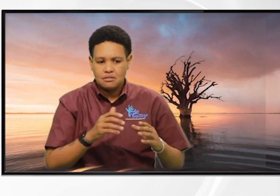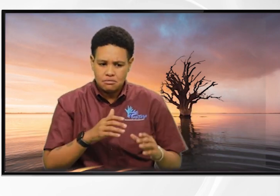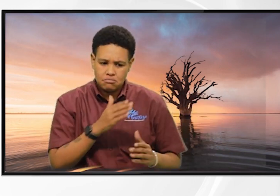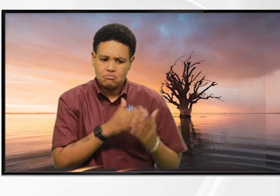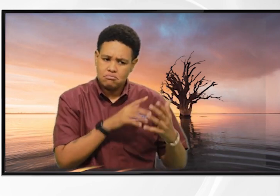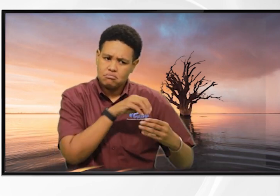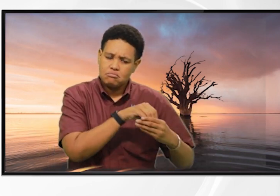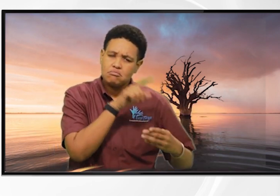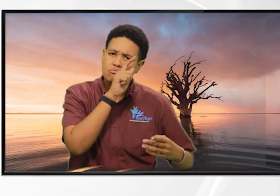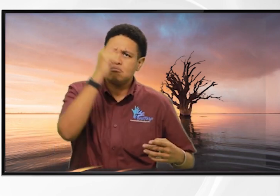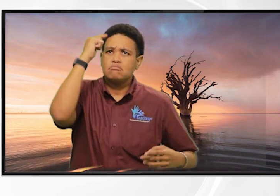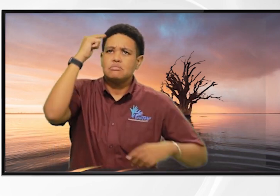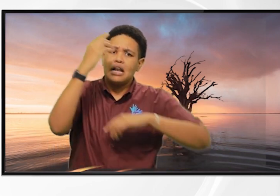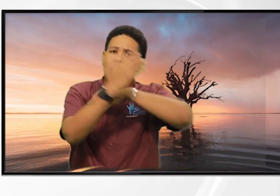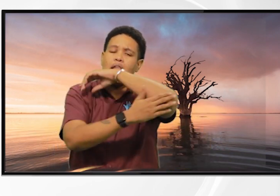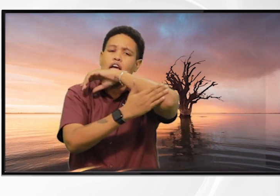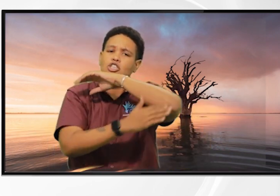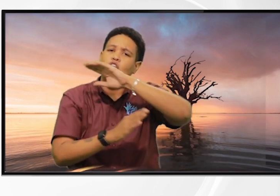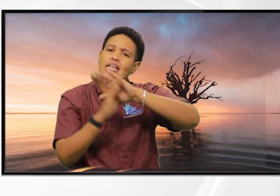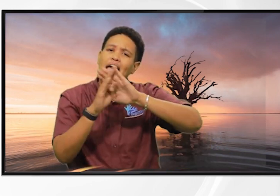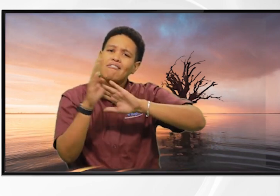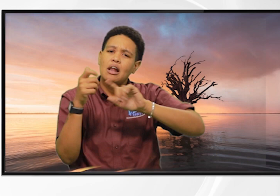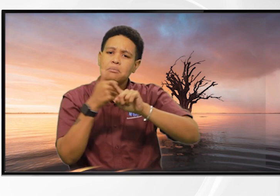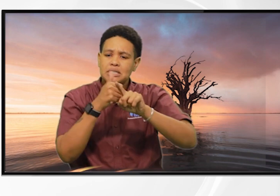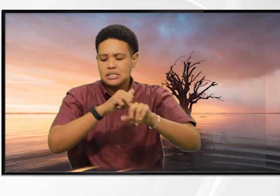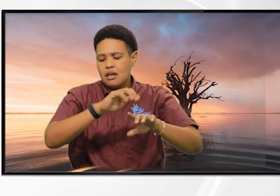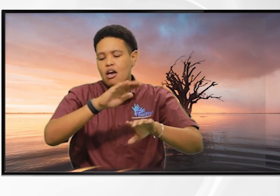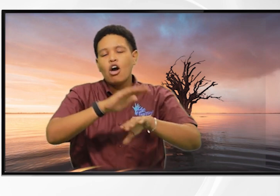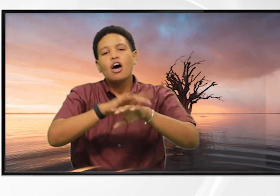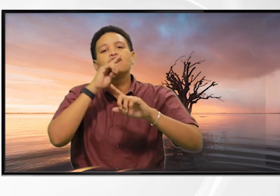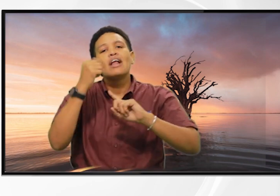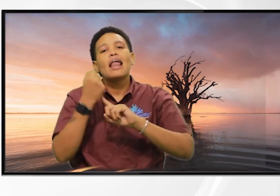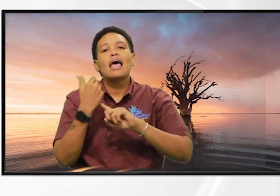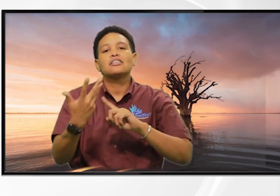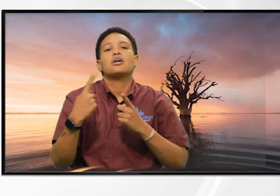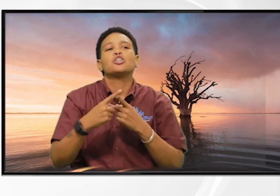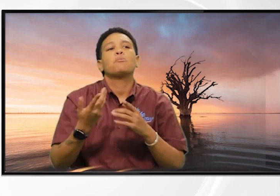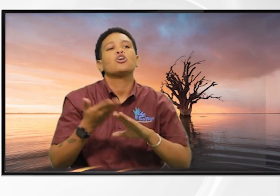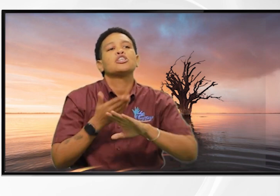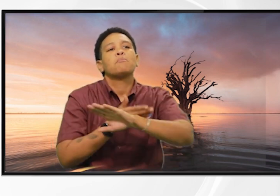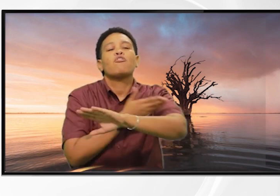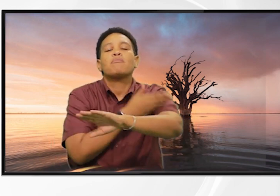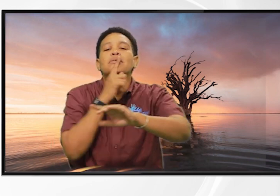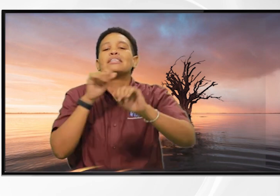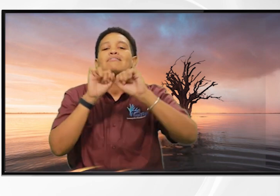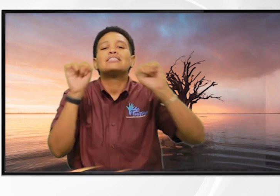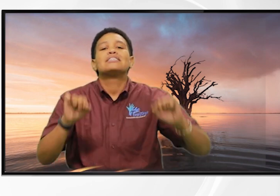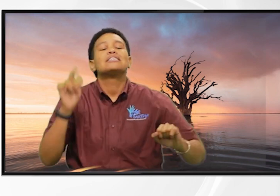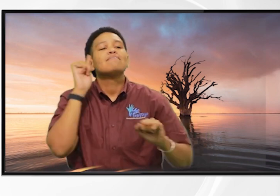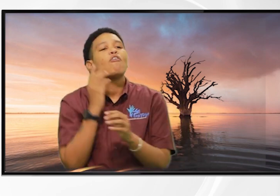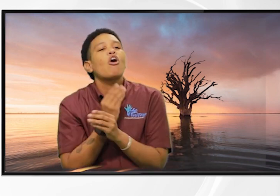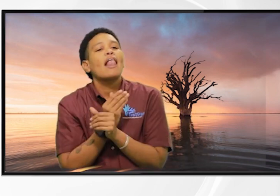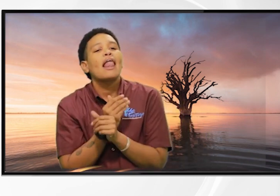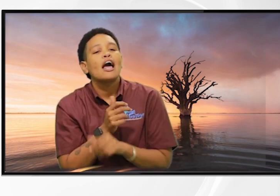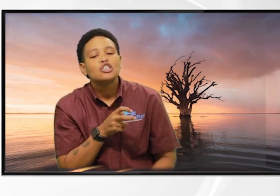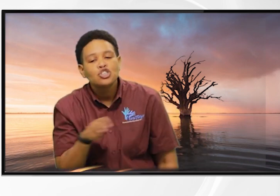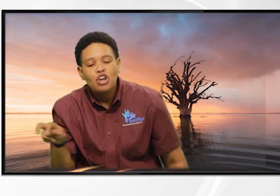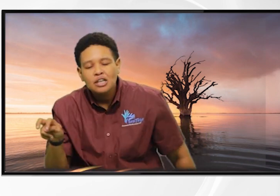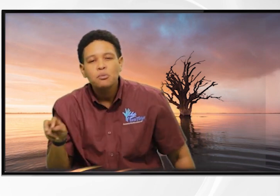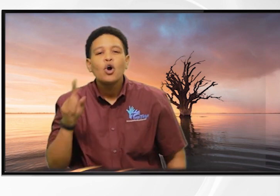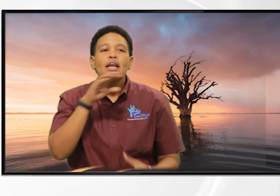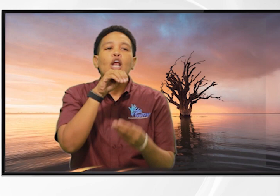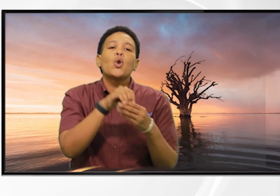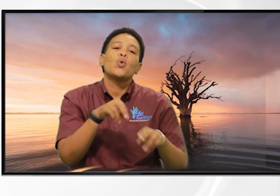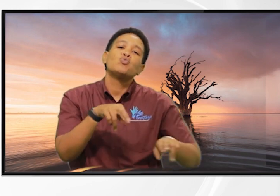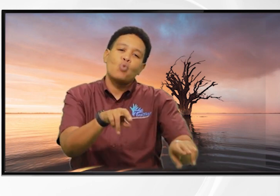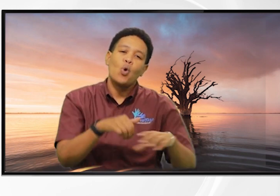premises national development on an expansion and improvement of systems for land transport, including